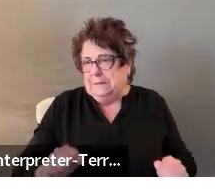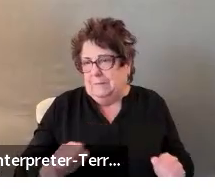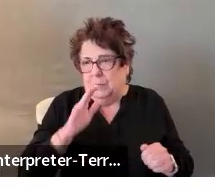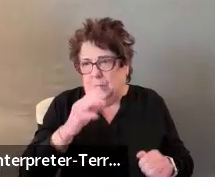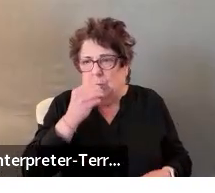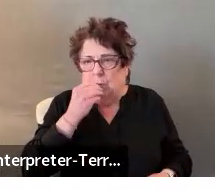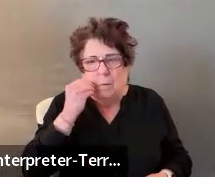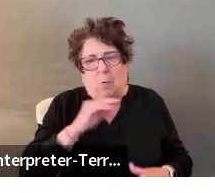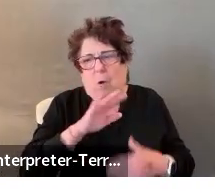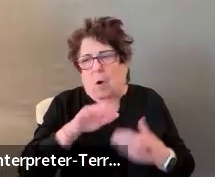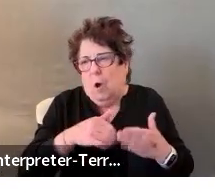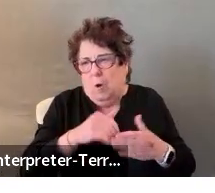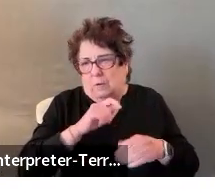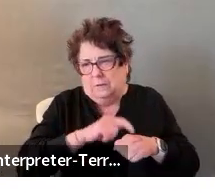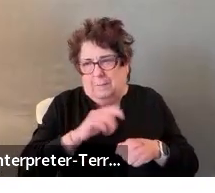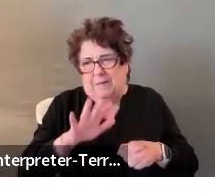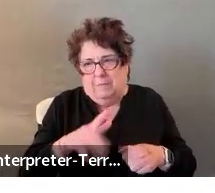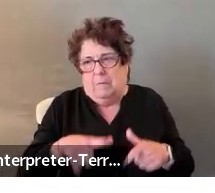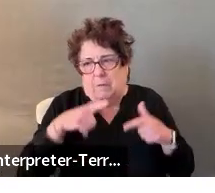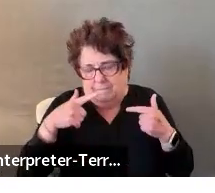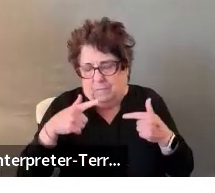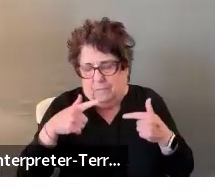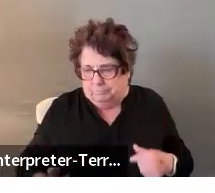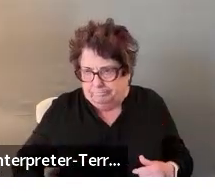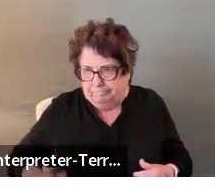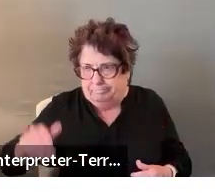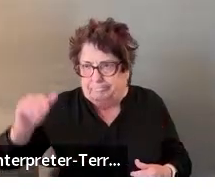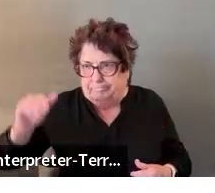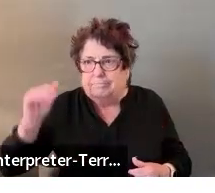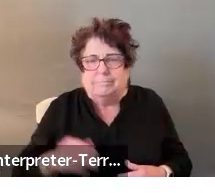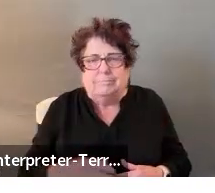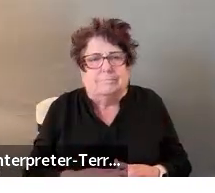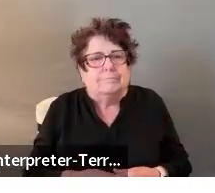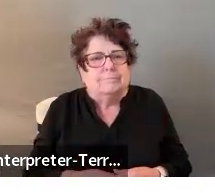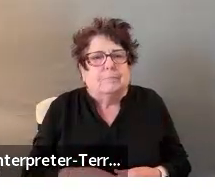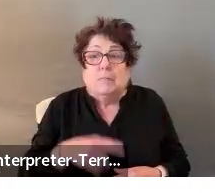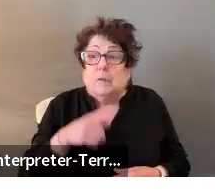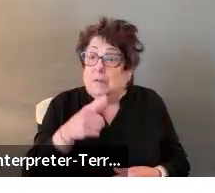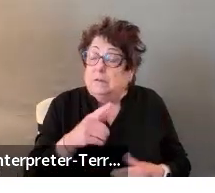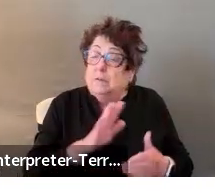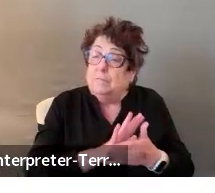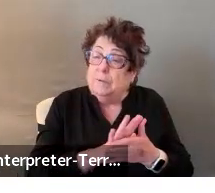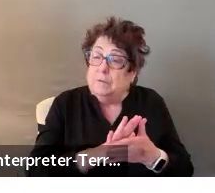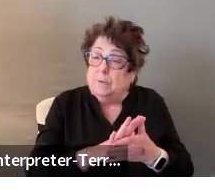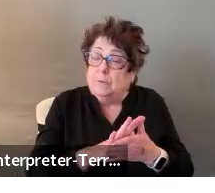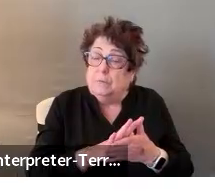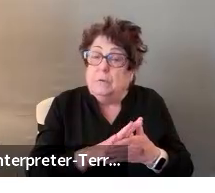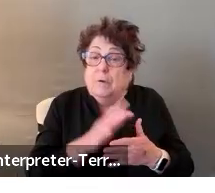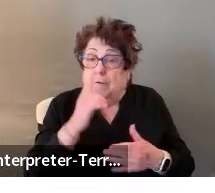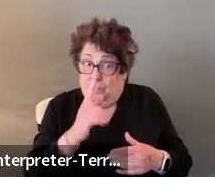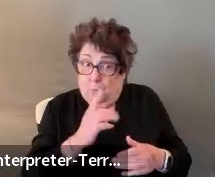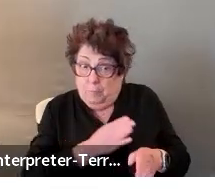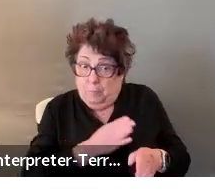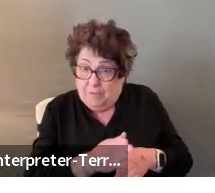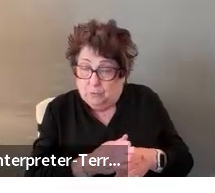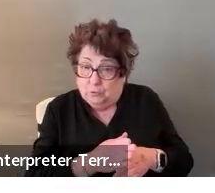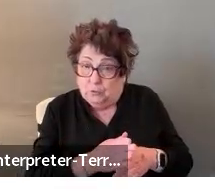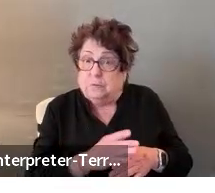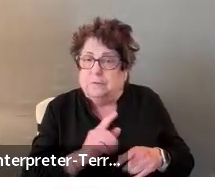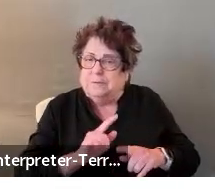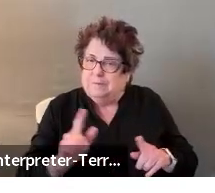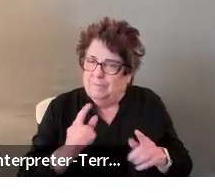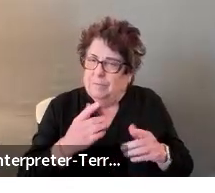life. This video is designed to equip professionals with a toolbox of strategies to increase awareness of